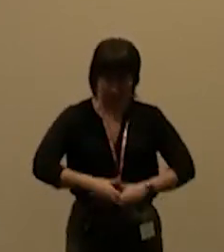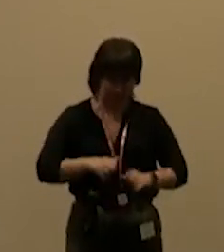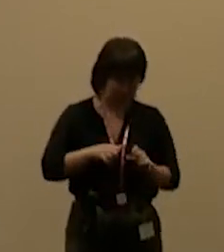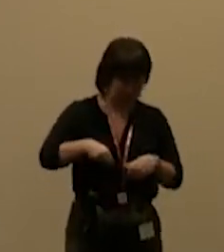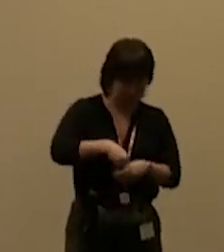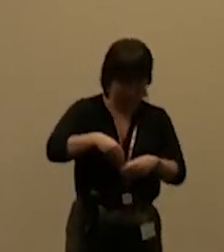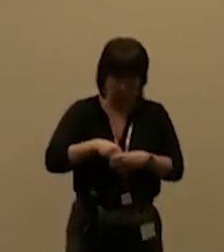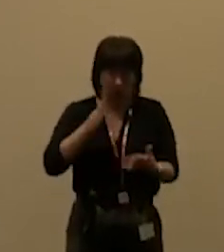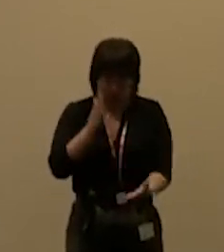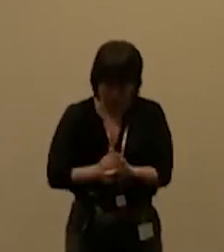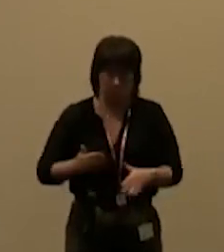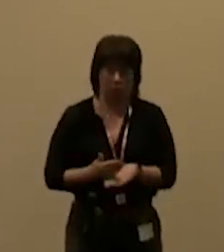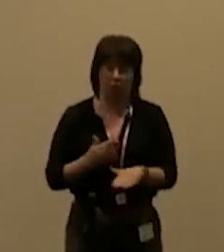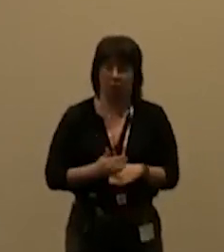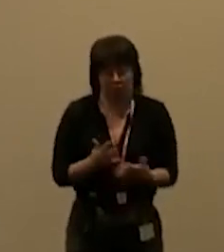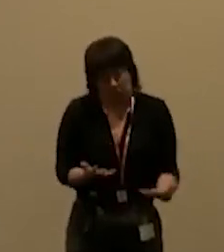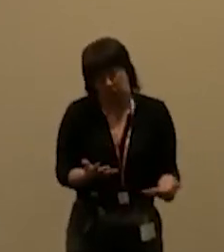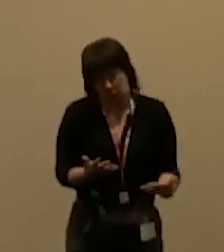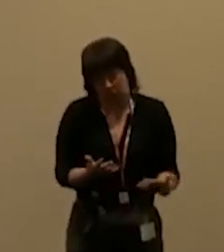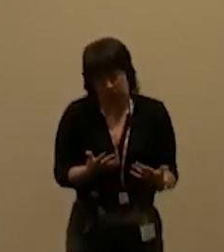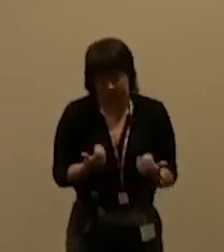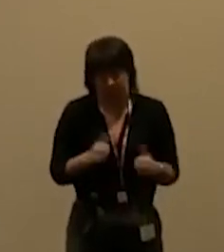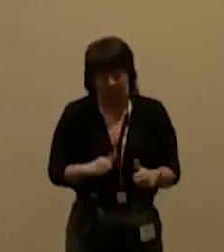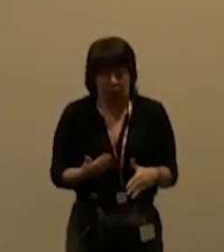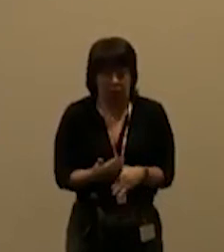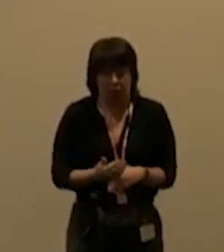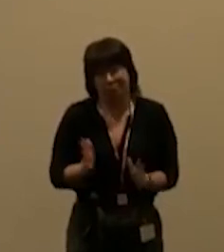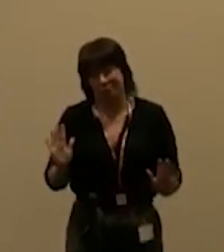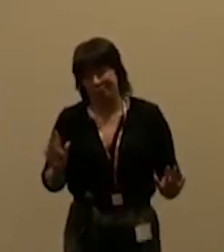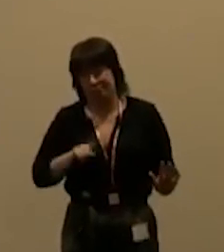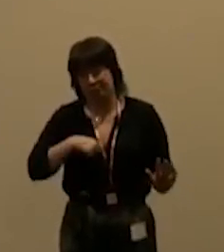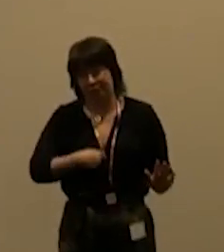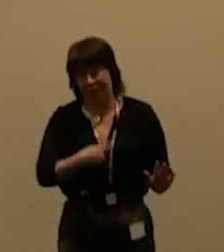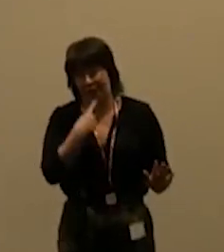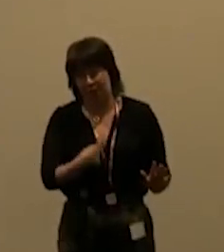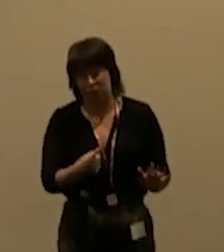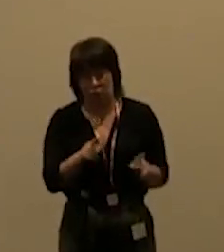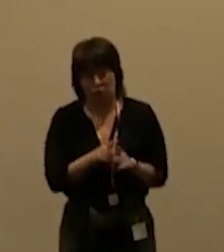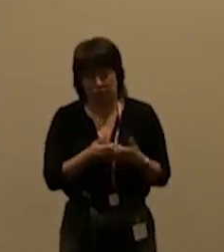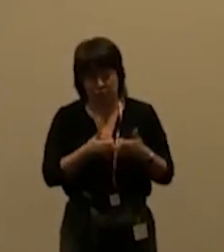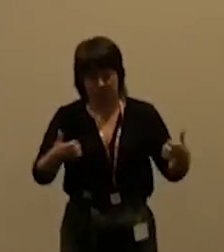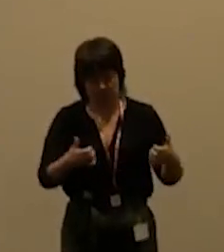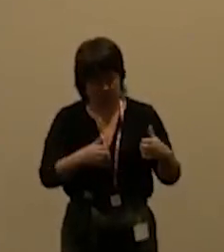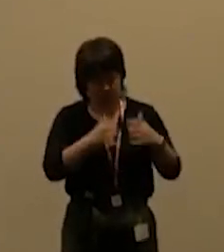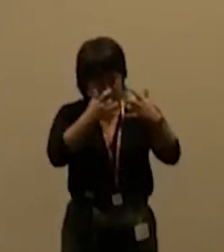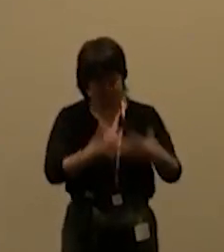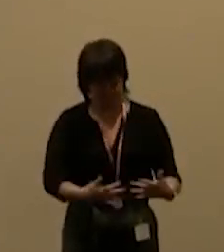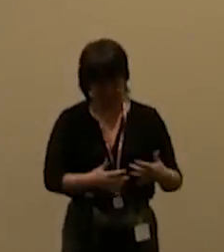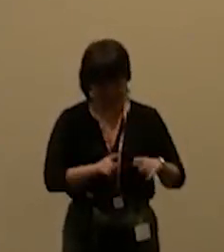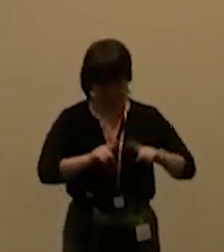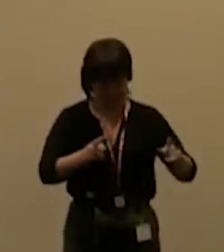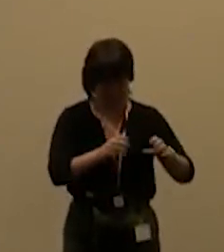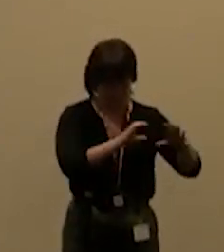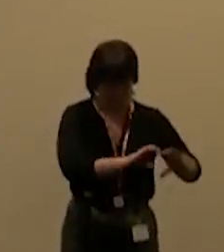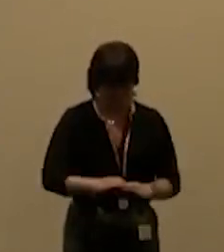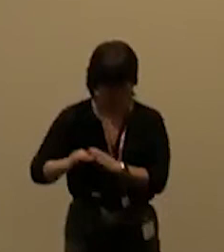back-end file to actually get it to work. But Yeah. it does the job. and to be fair, I would probably break the config up into different elements, you know, because again, it